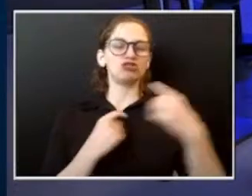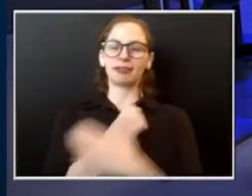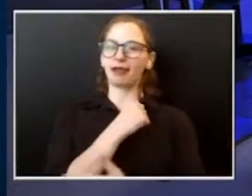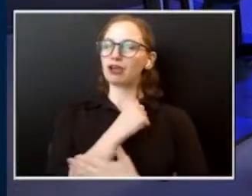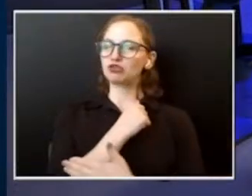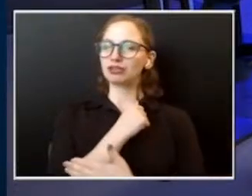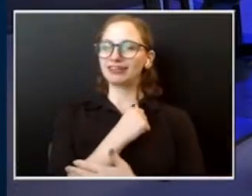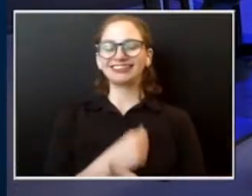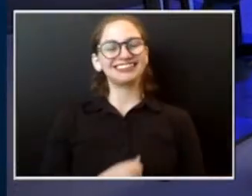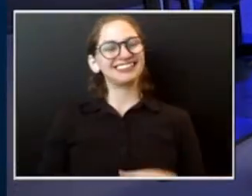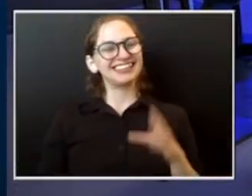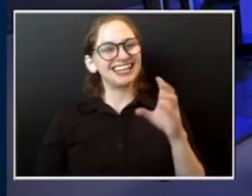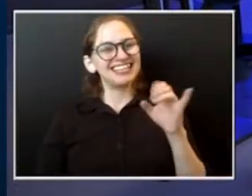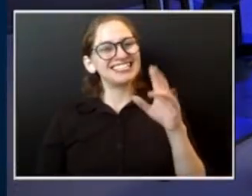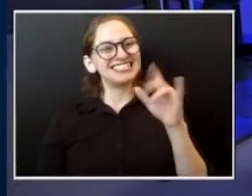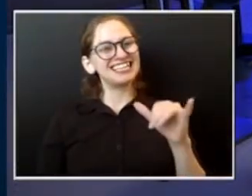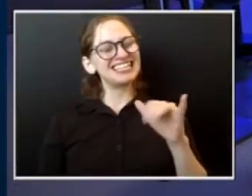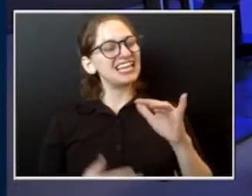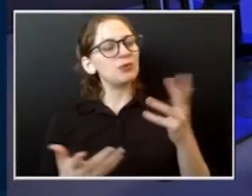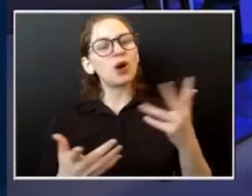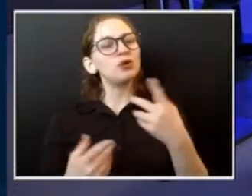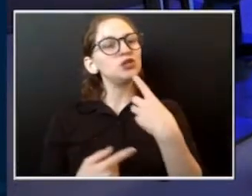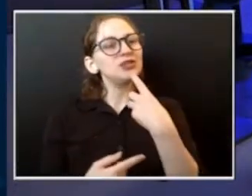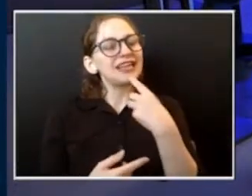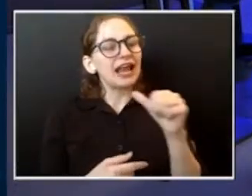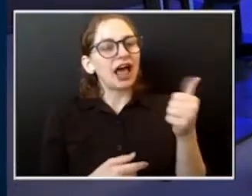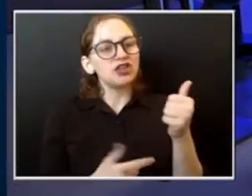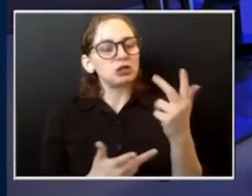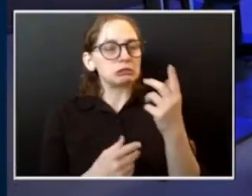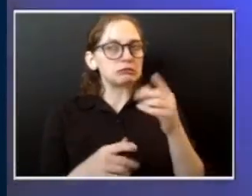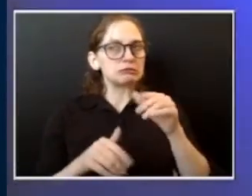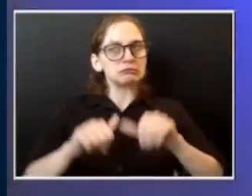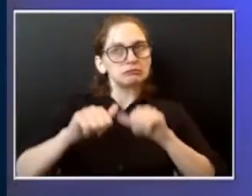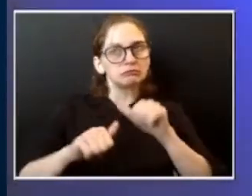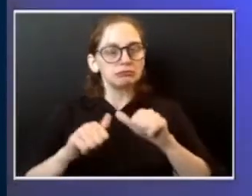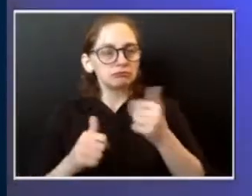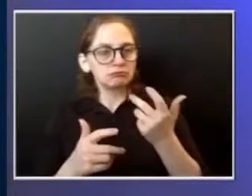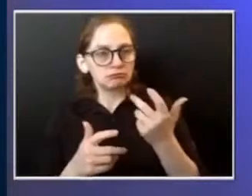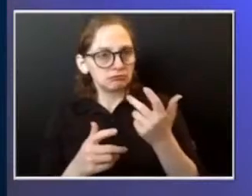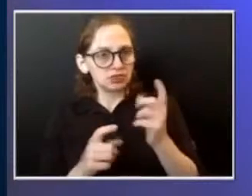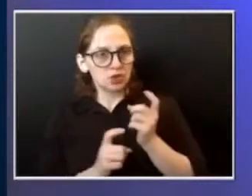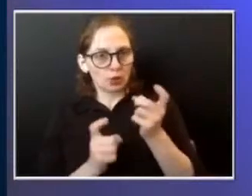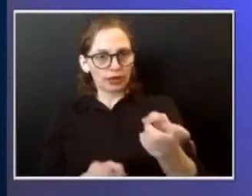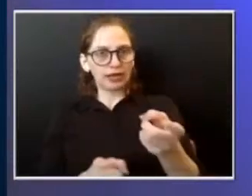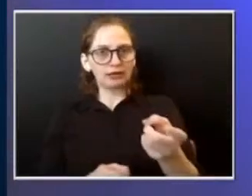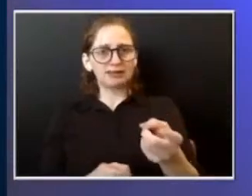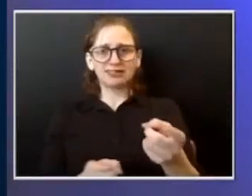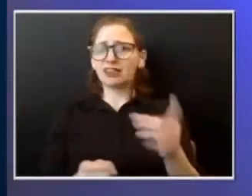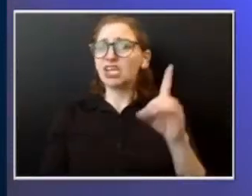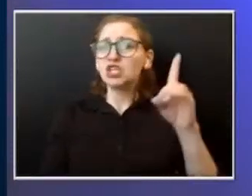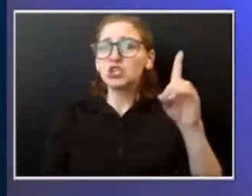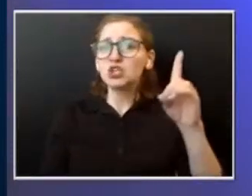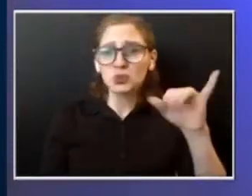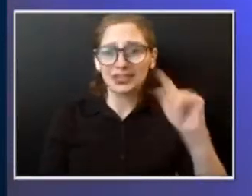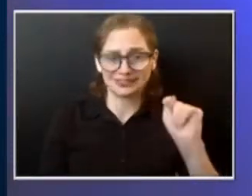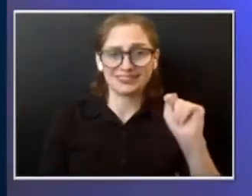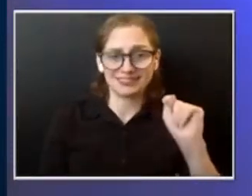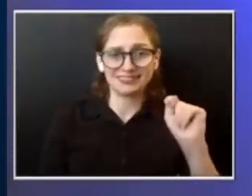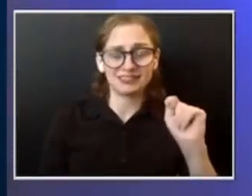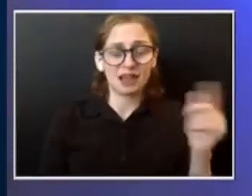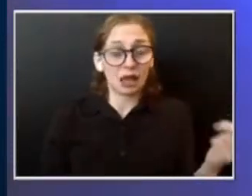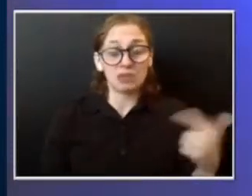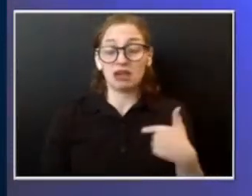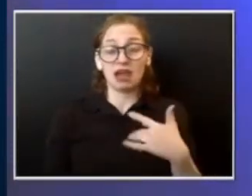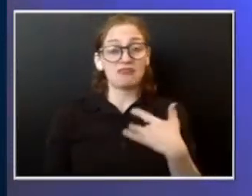others trying to donate a kidney? Do it. I mean, it's a no-brainer. Like I don't feel like anything ever happened to me. I have